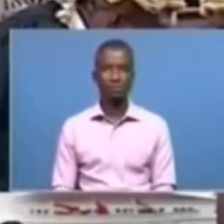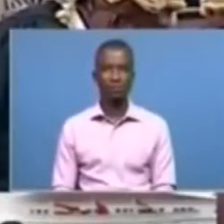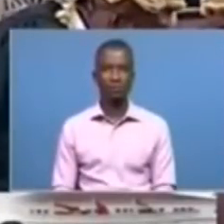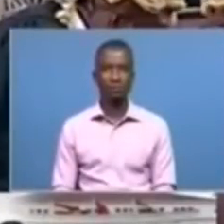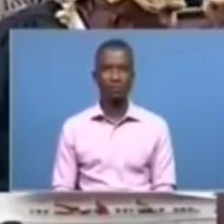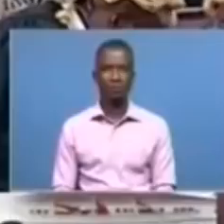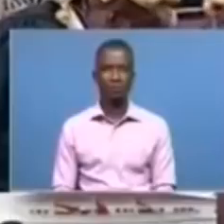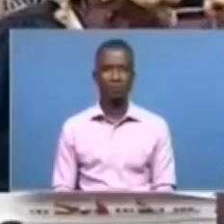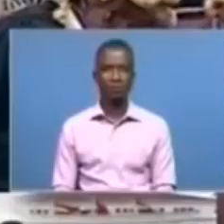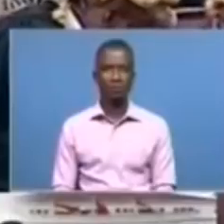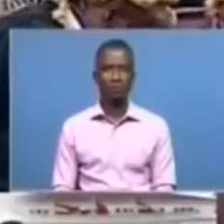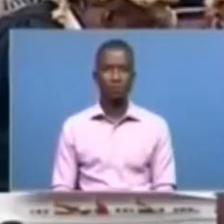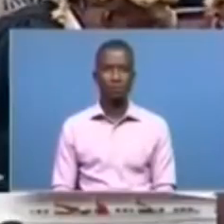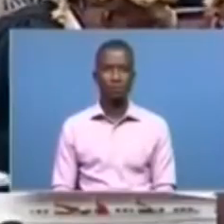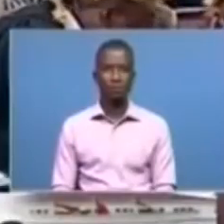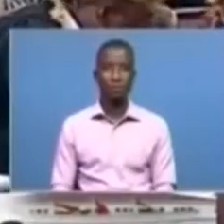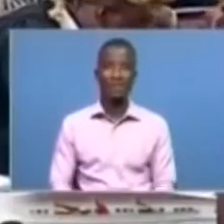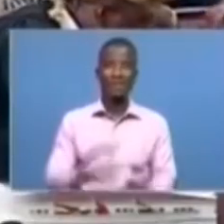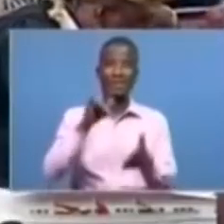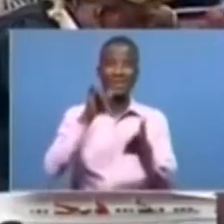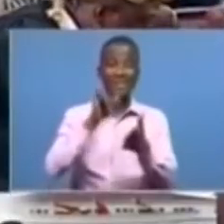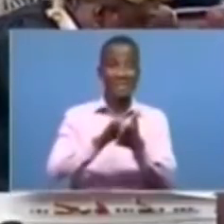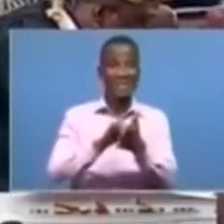this ruling